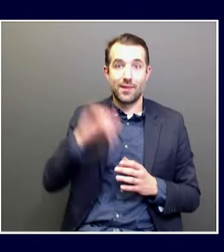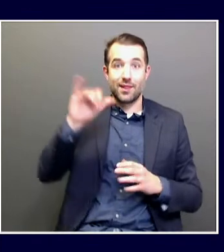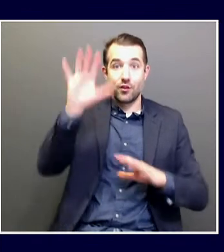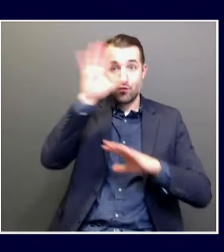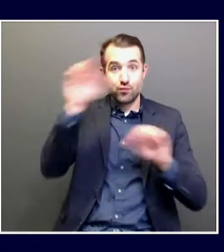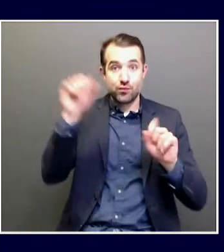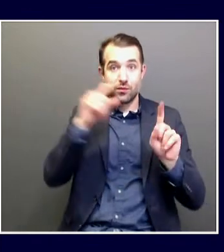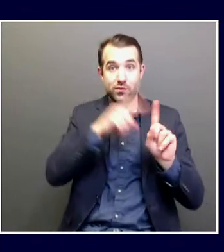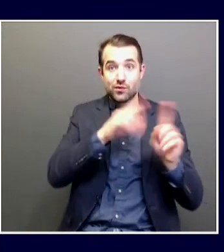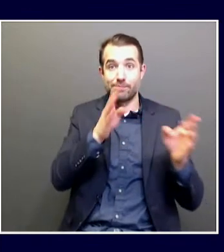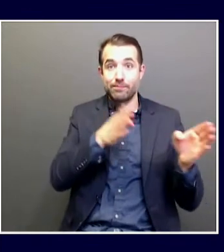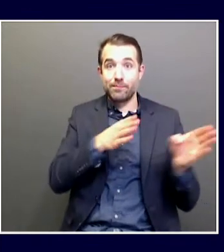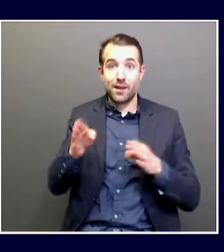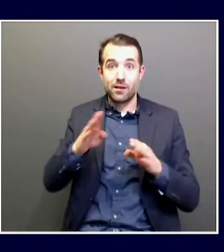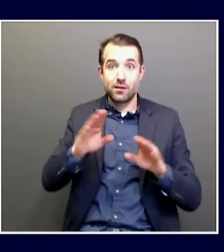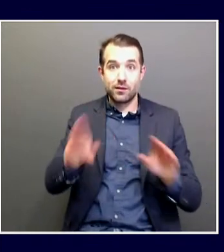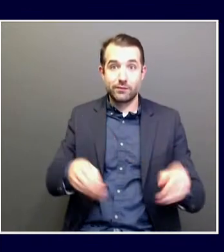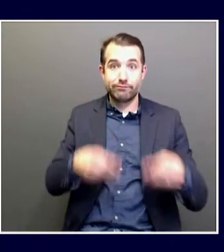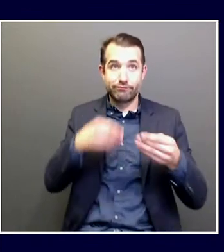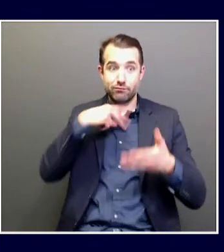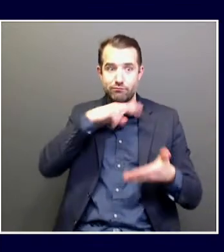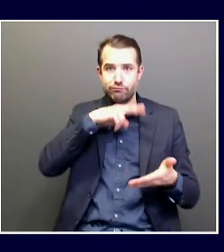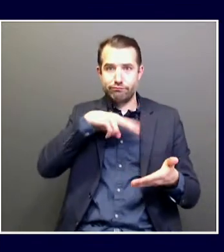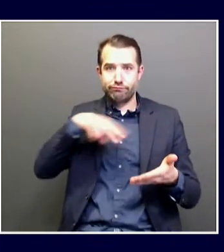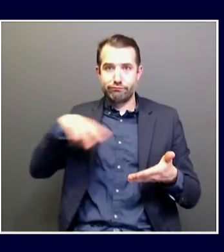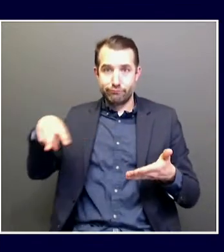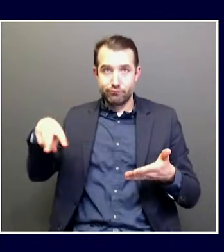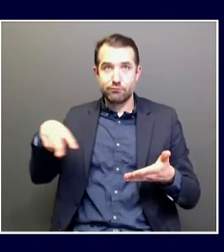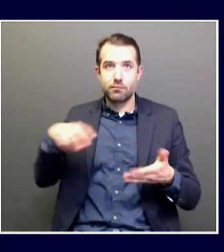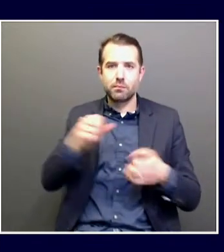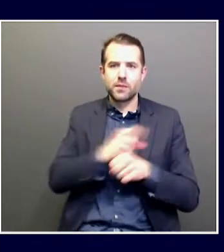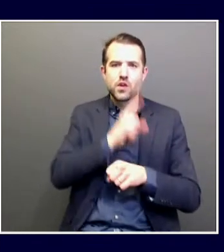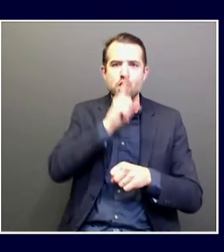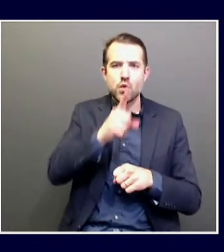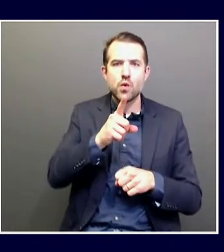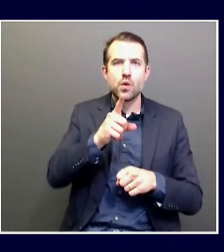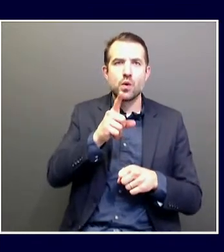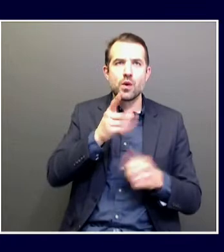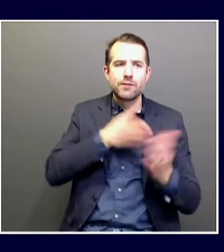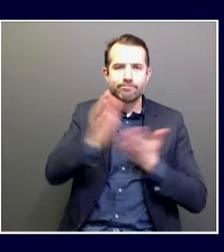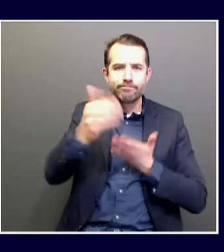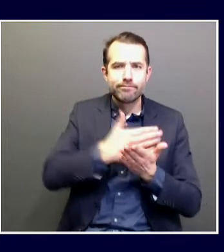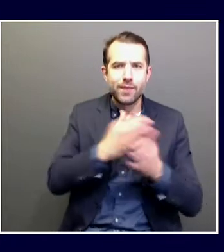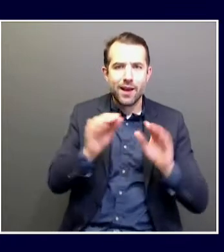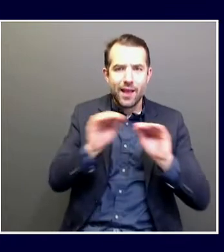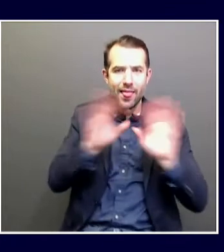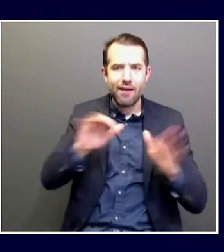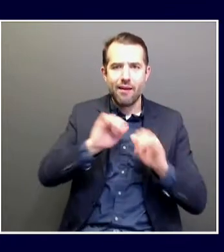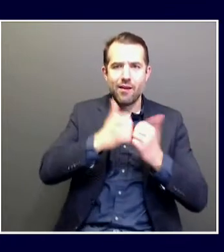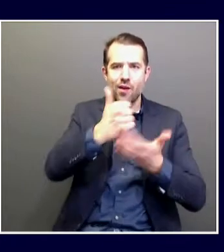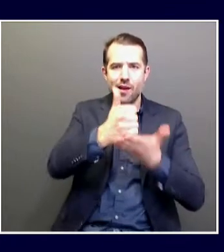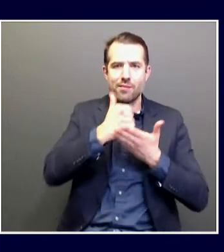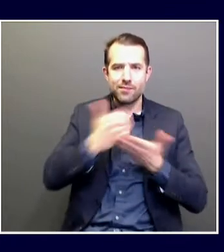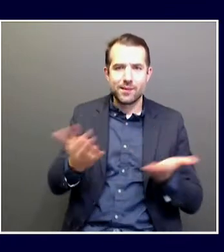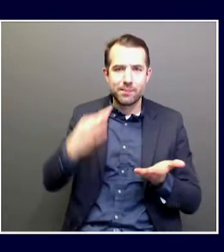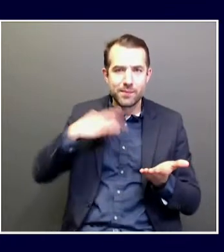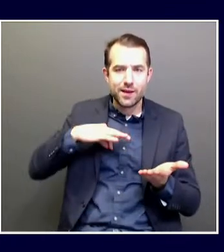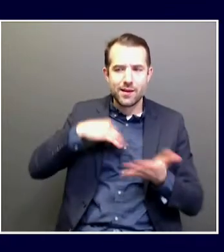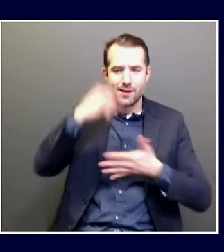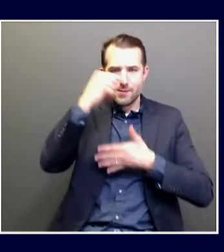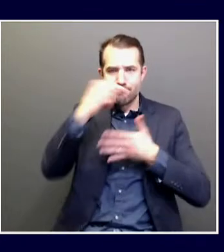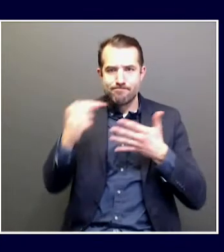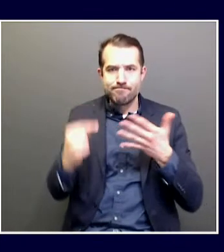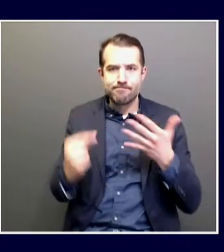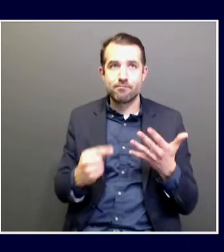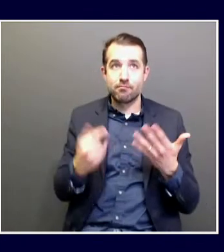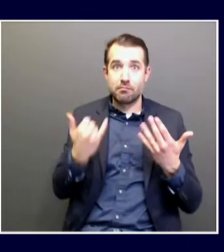and understanding what the nuances are and what they will mean for Maine and when they will mean that for Maine, because the need for more testing is here